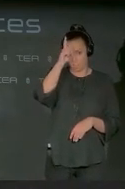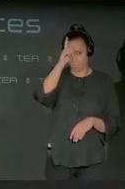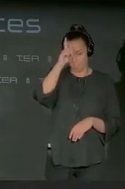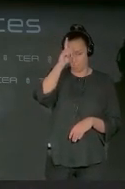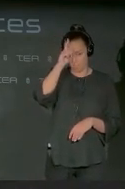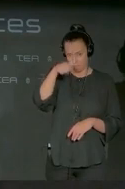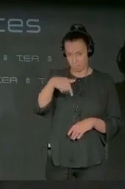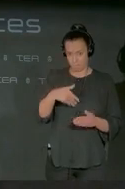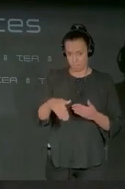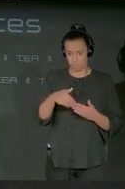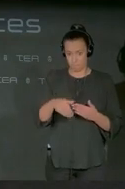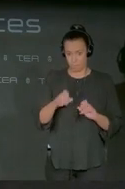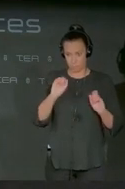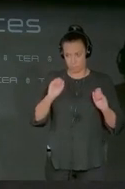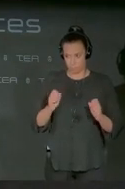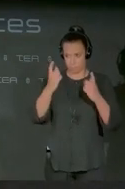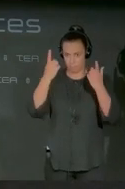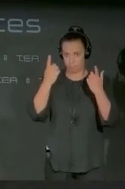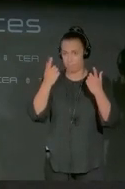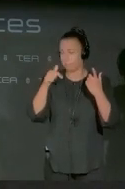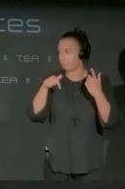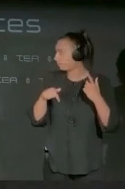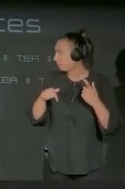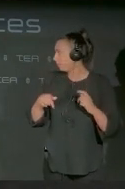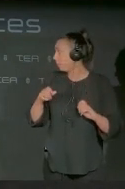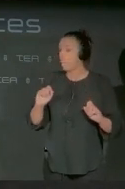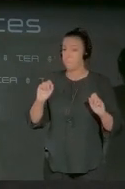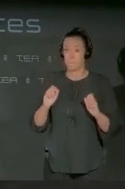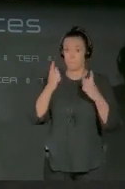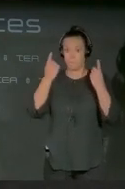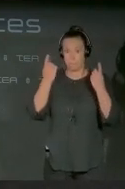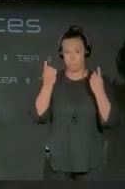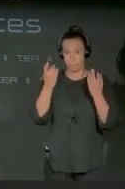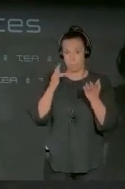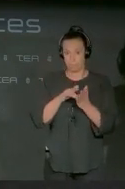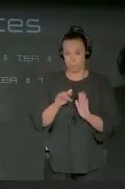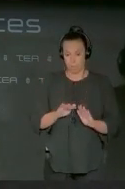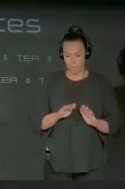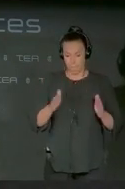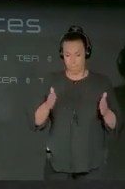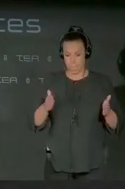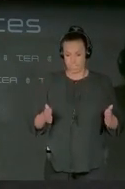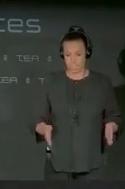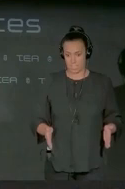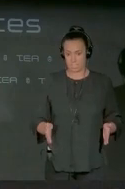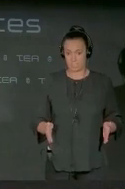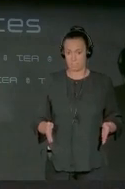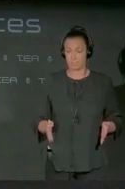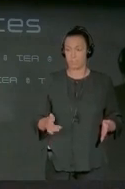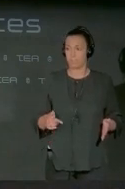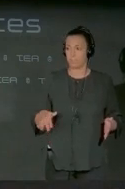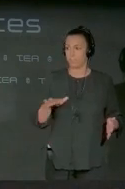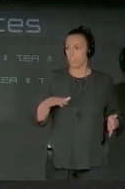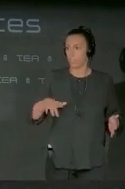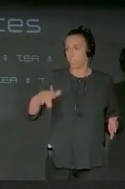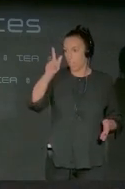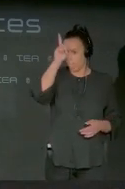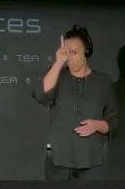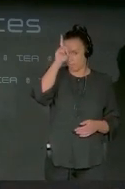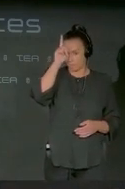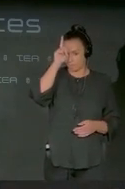it will be the first time we have a media stand in Gamescom, so we will learn as much as possible how we can add value. But the idea would